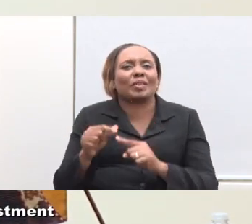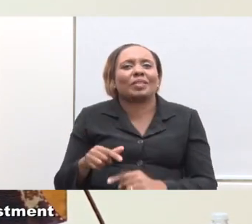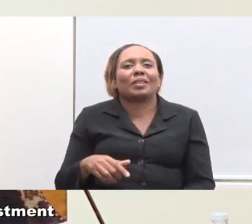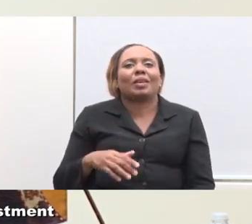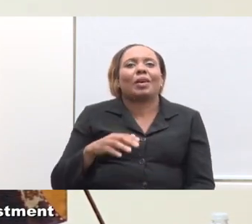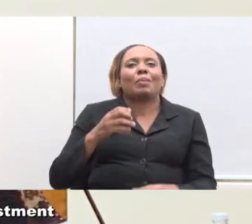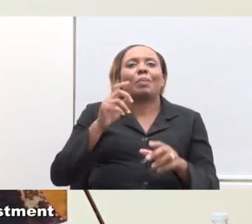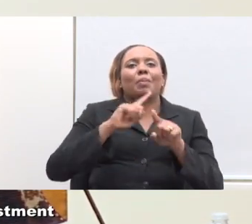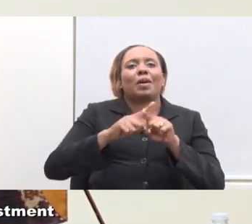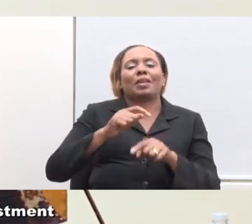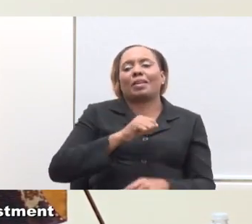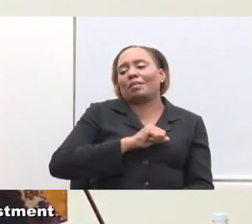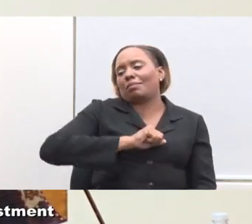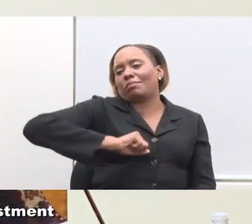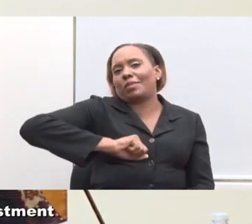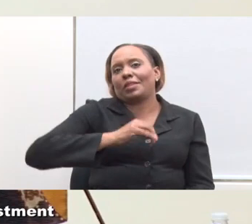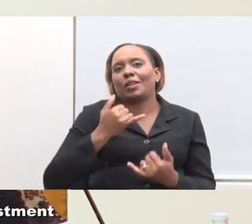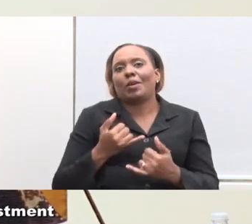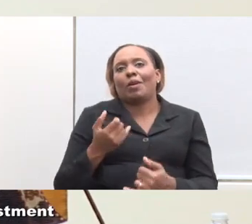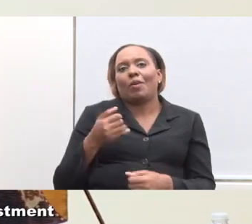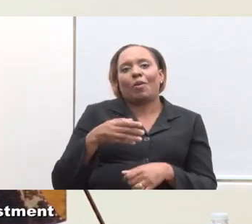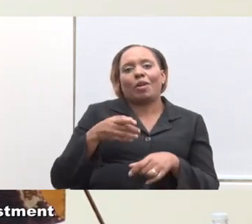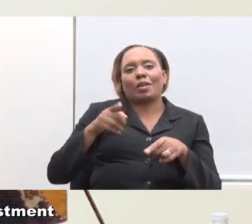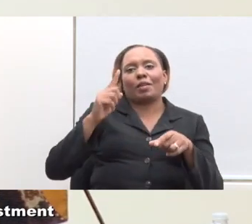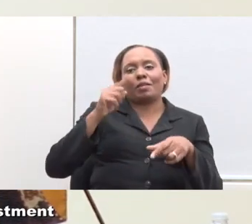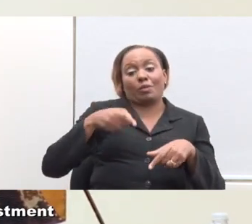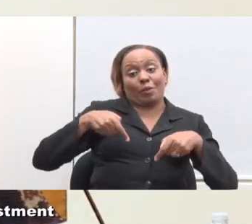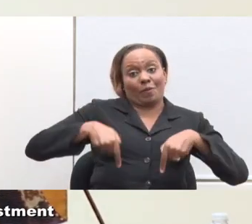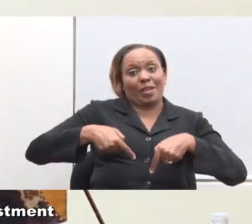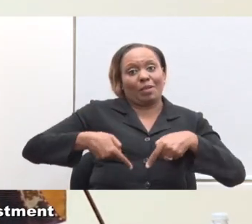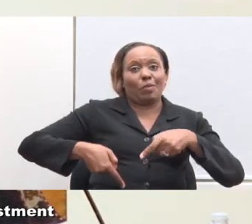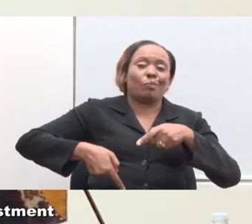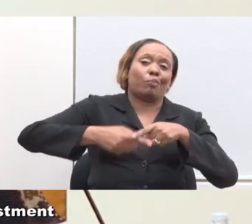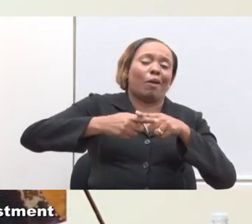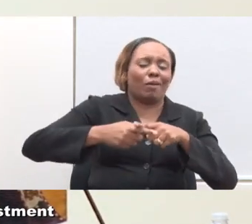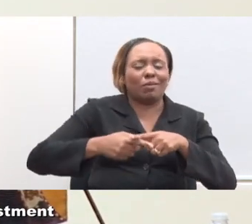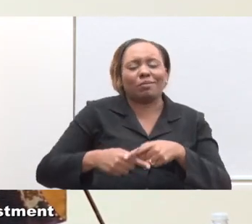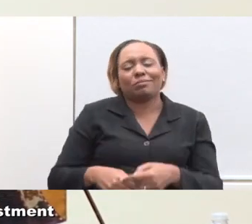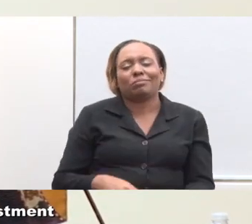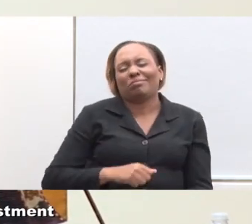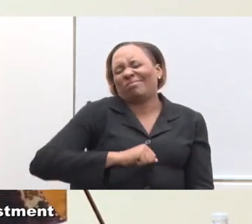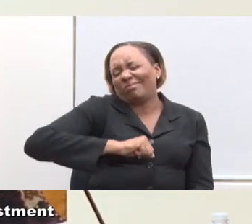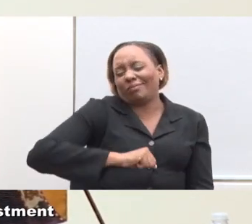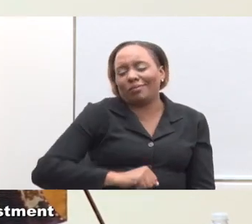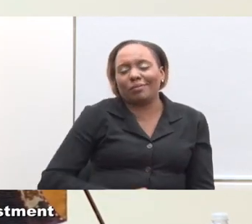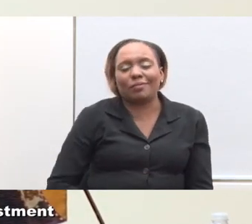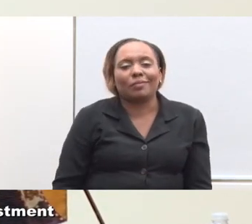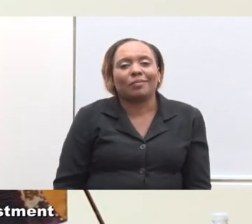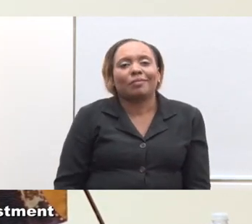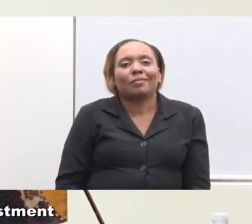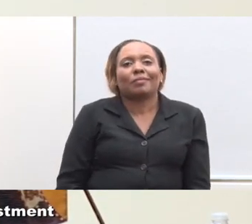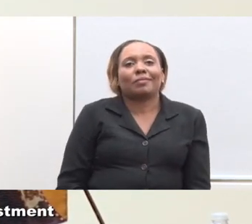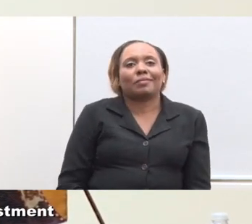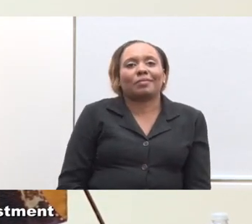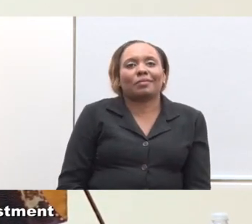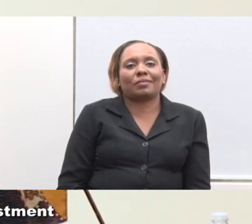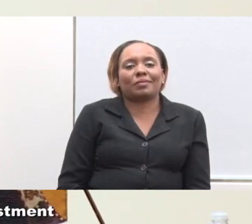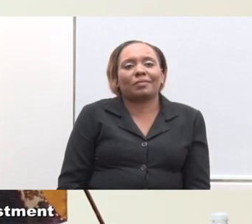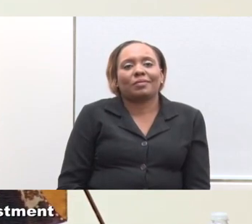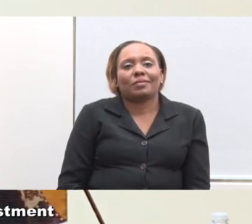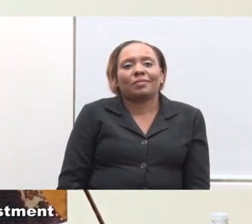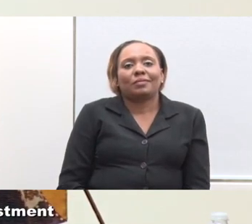bounce and might keep it for the rest of my life instead of a handshake. So, Mr. Speaker, as we end this